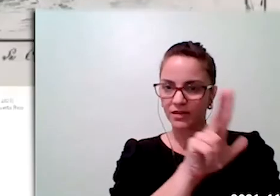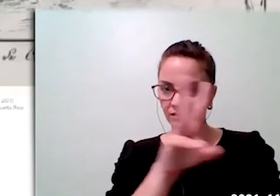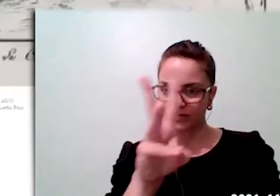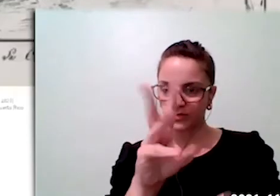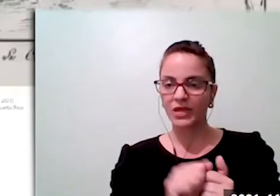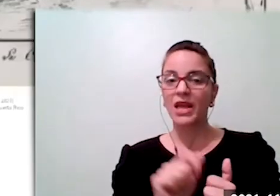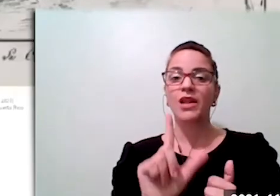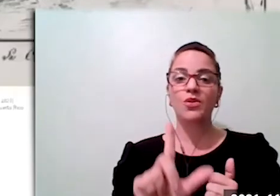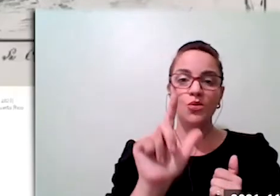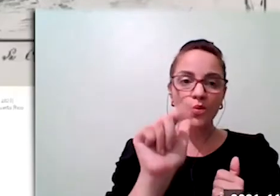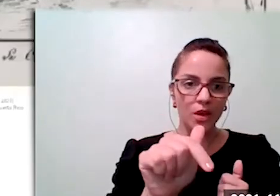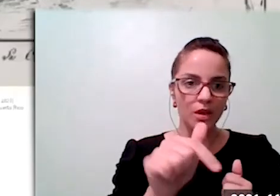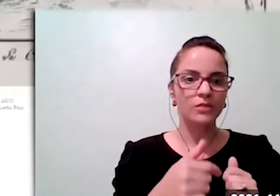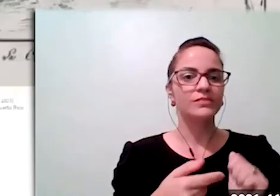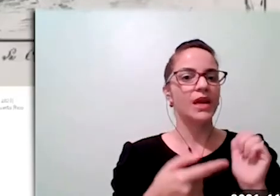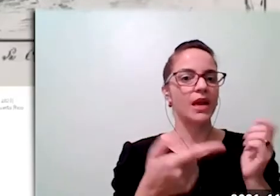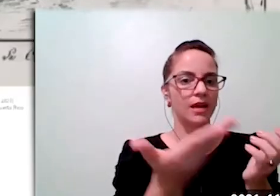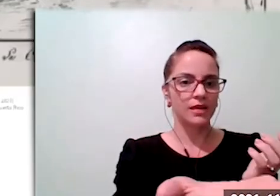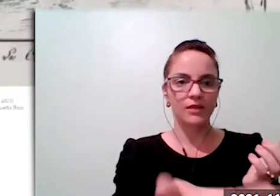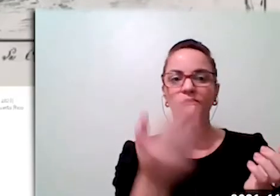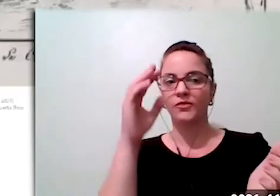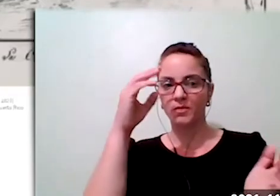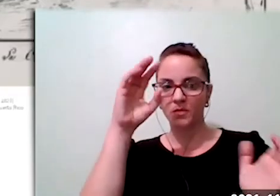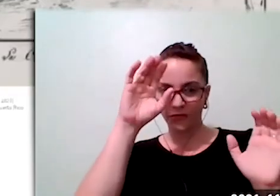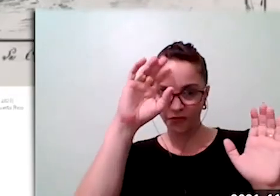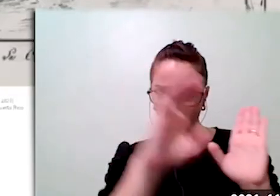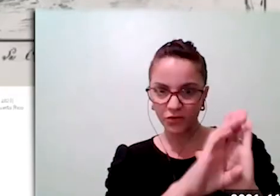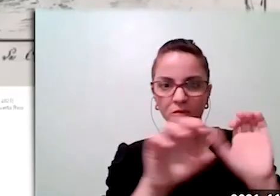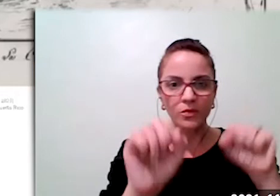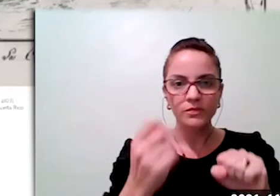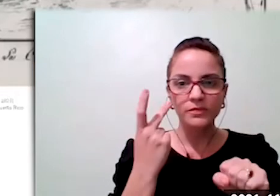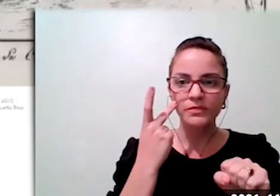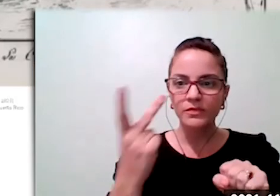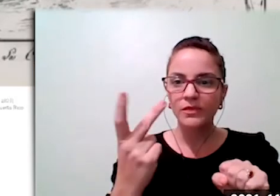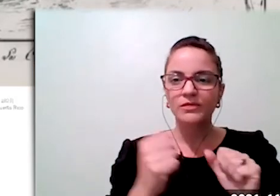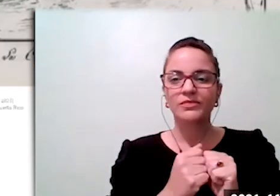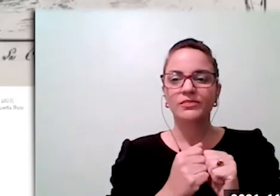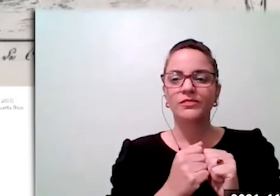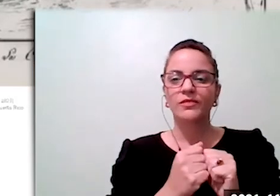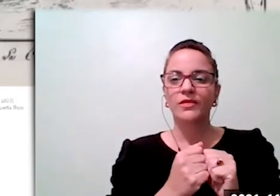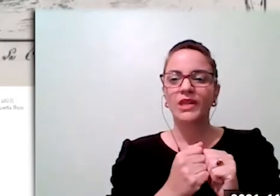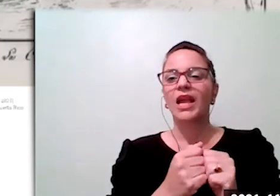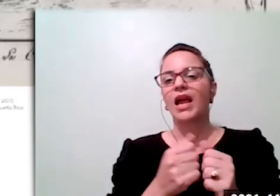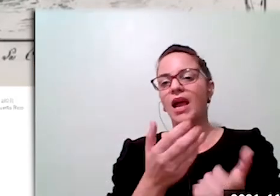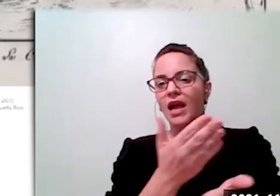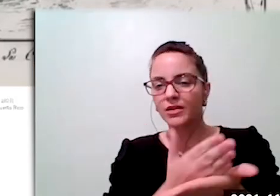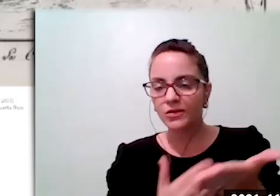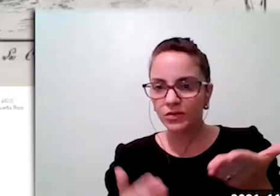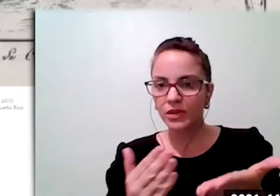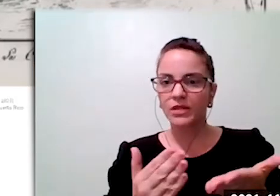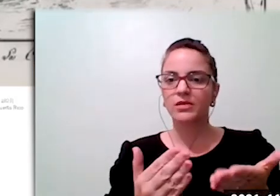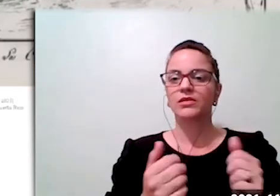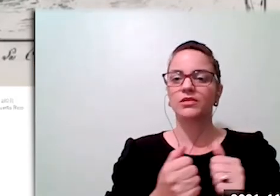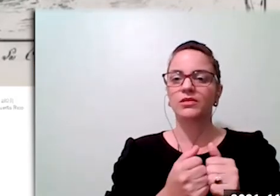Exposito highlights what is built and developed in the city through little known drawings of